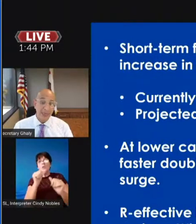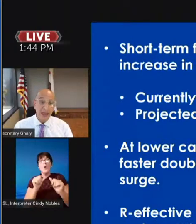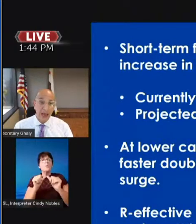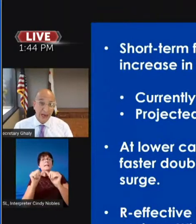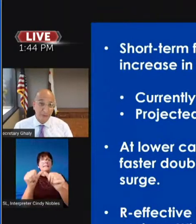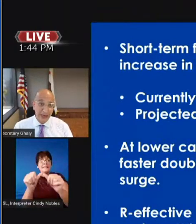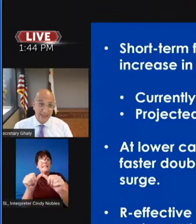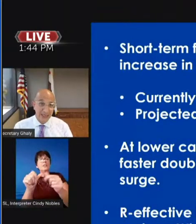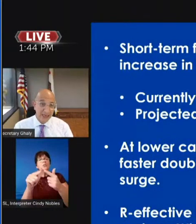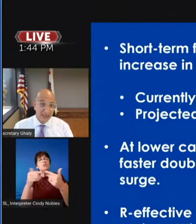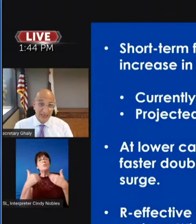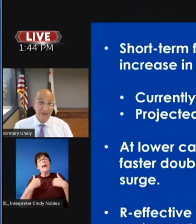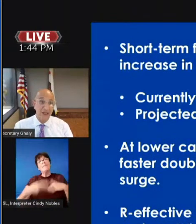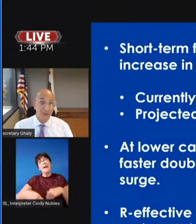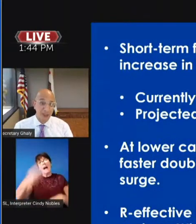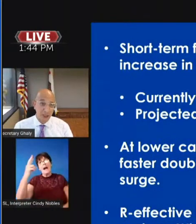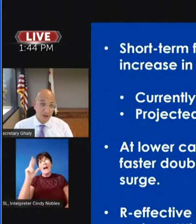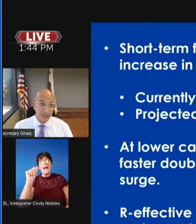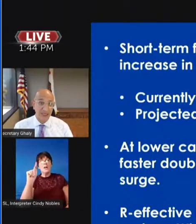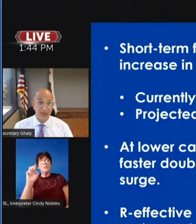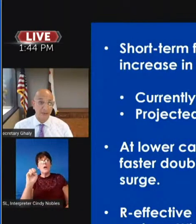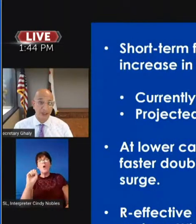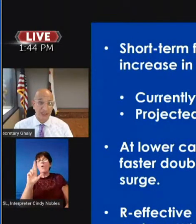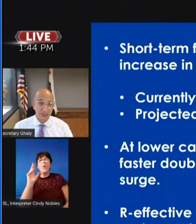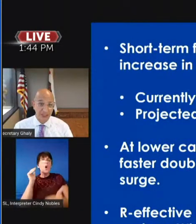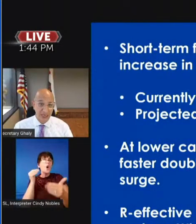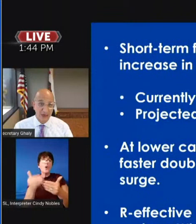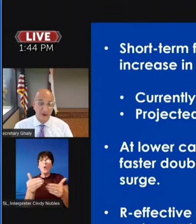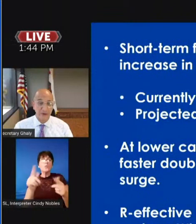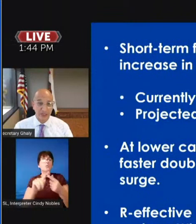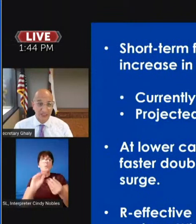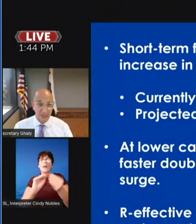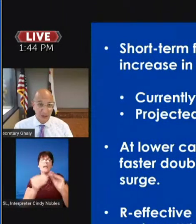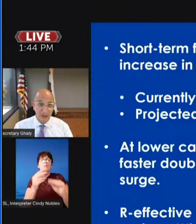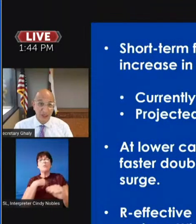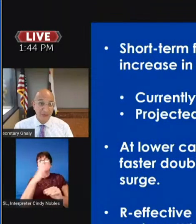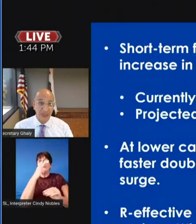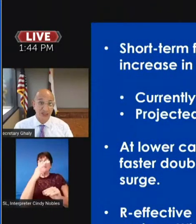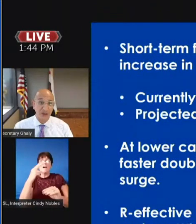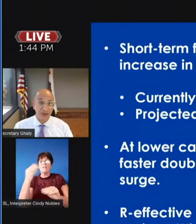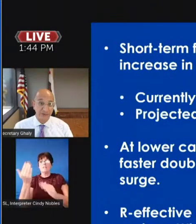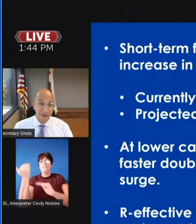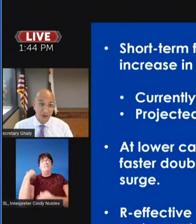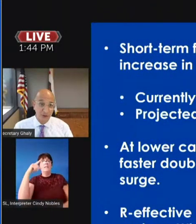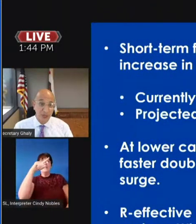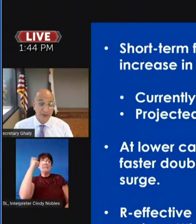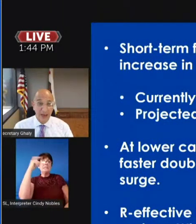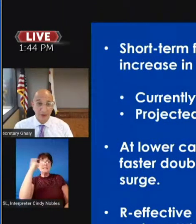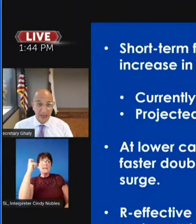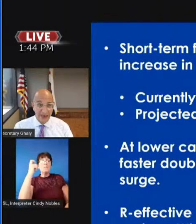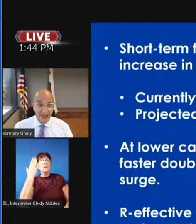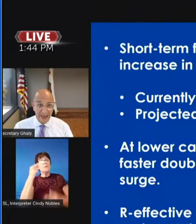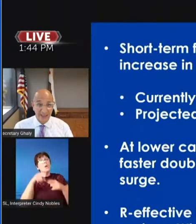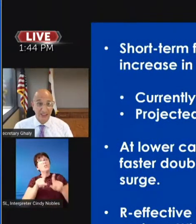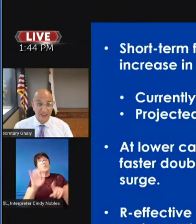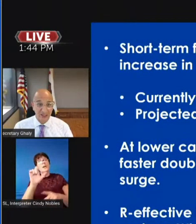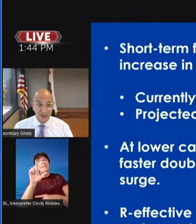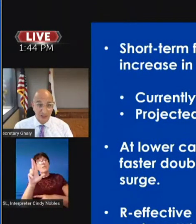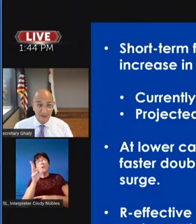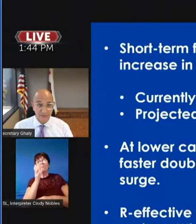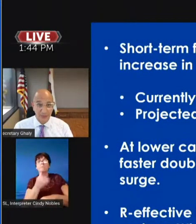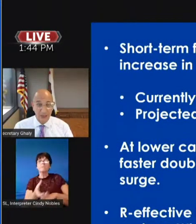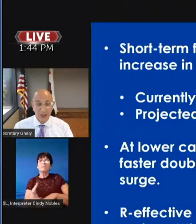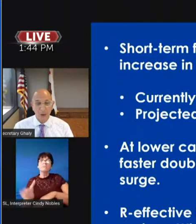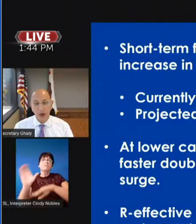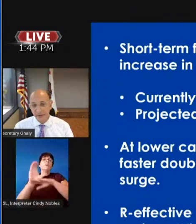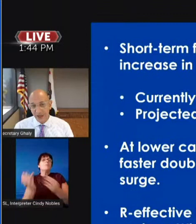have high rates and even come close to the numbers that we saw over the summer, because during flu, that would add added